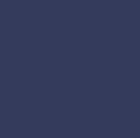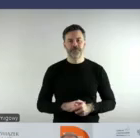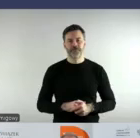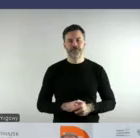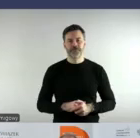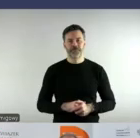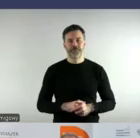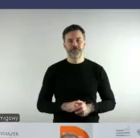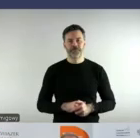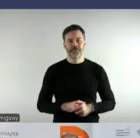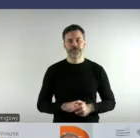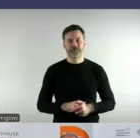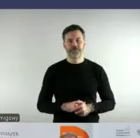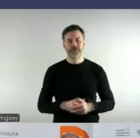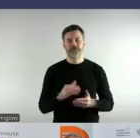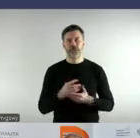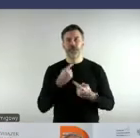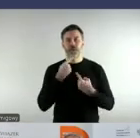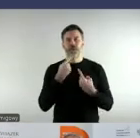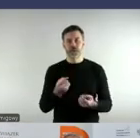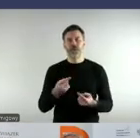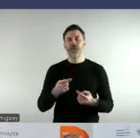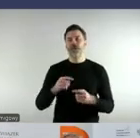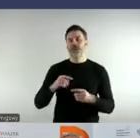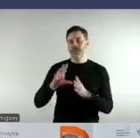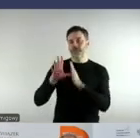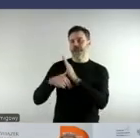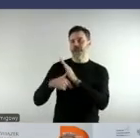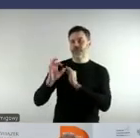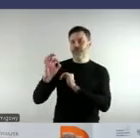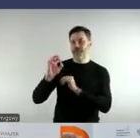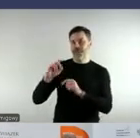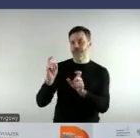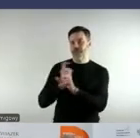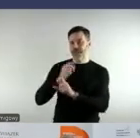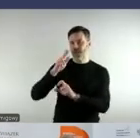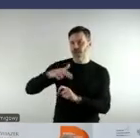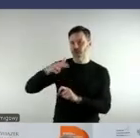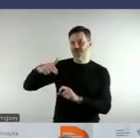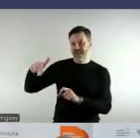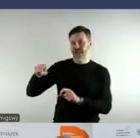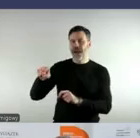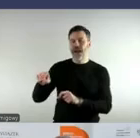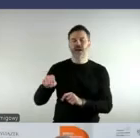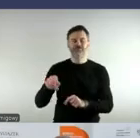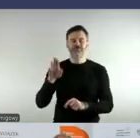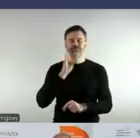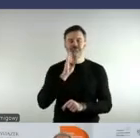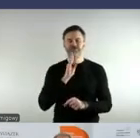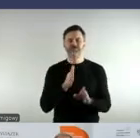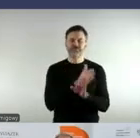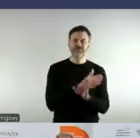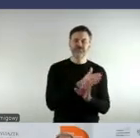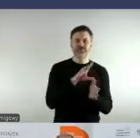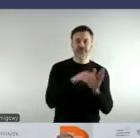Ja tylko podpowiem, że mamy prezentację z kolejnego miasta norweskiego, a więc to jest ten sam poziom, który mieliśmy. I will say just a few words that this is